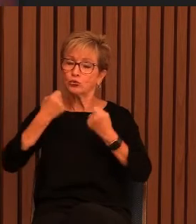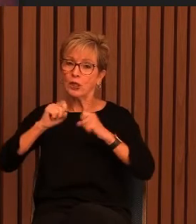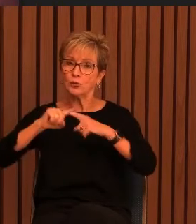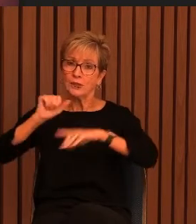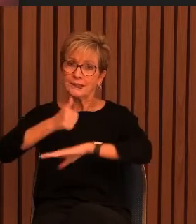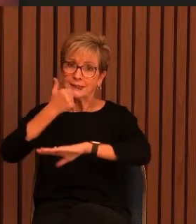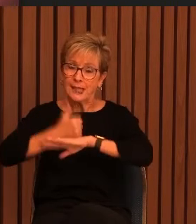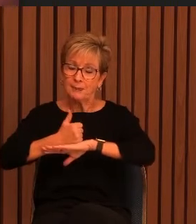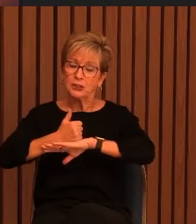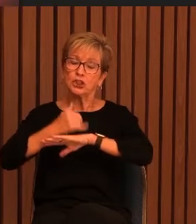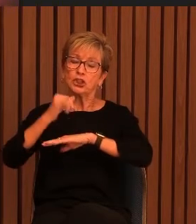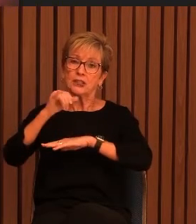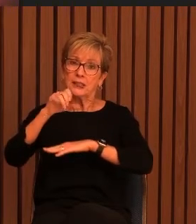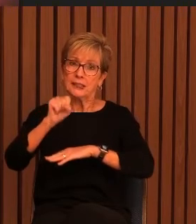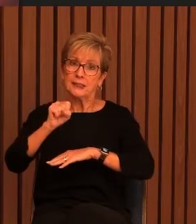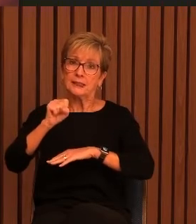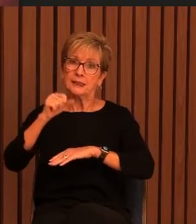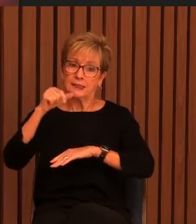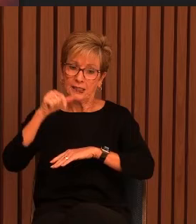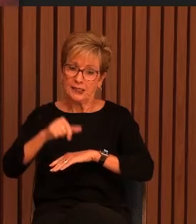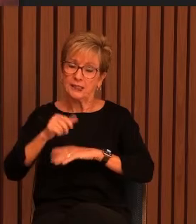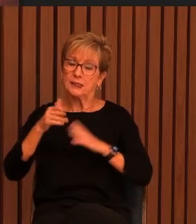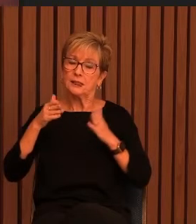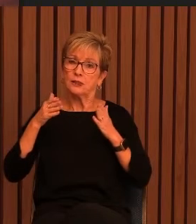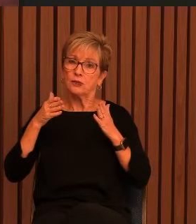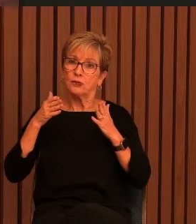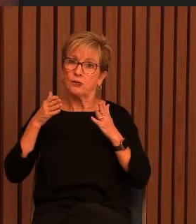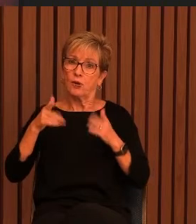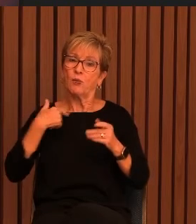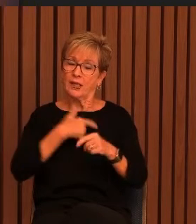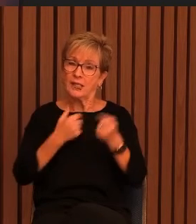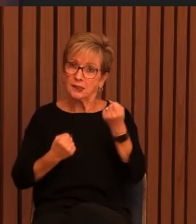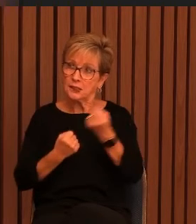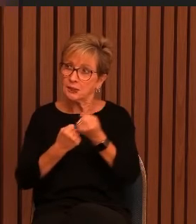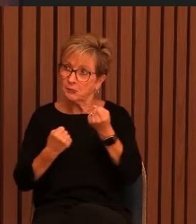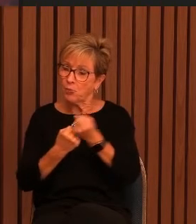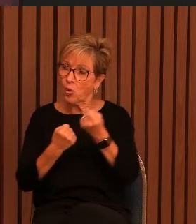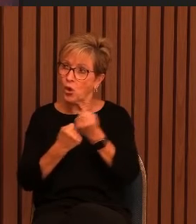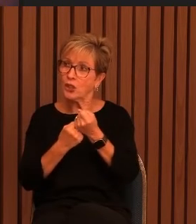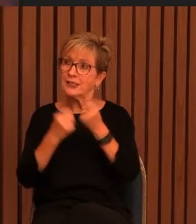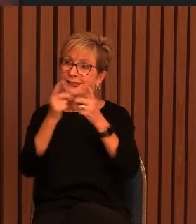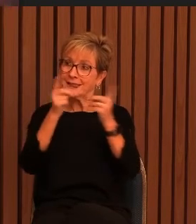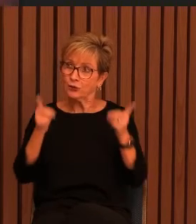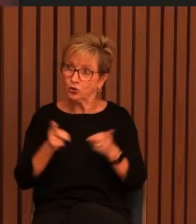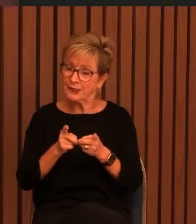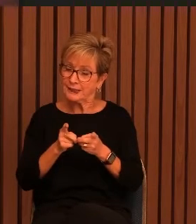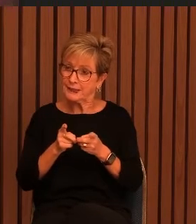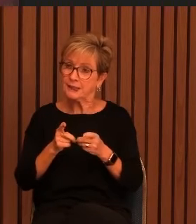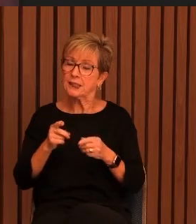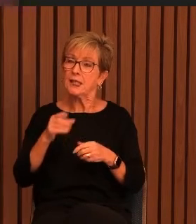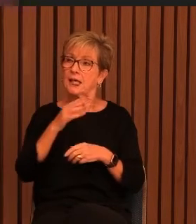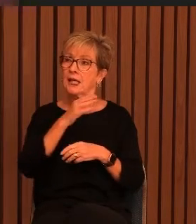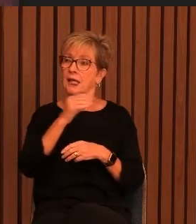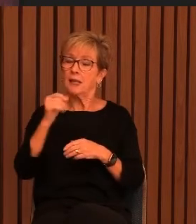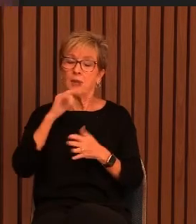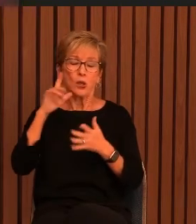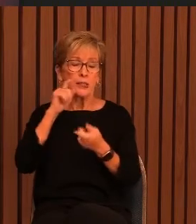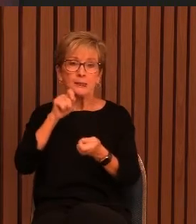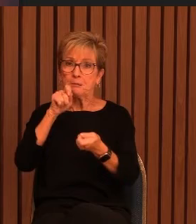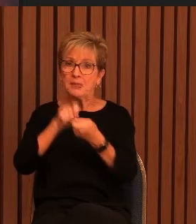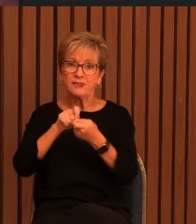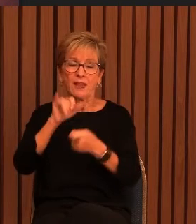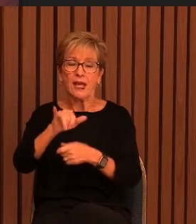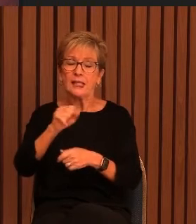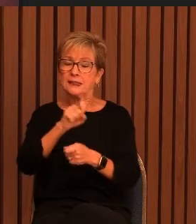that this is a floor from which we encourage and support districts to go even further. That we're not trying to specify this is